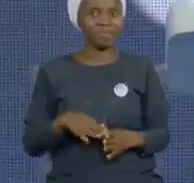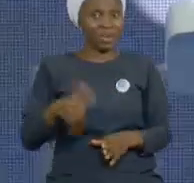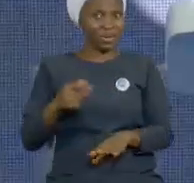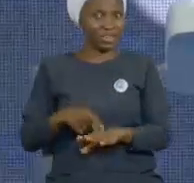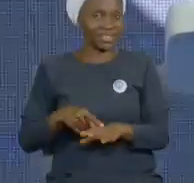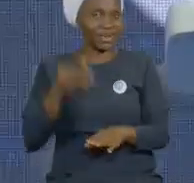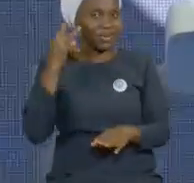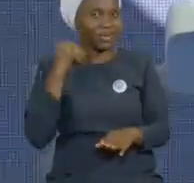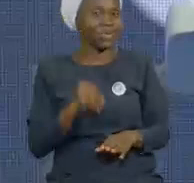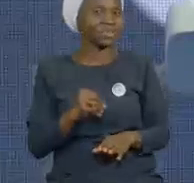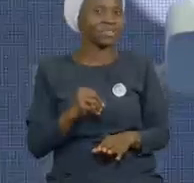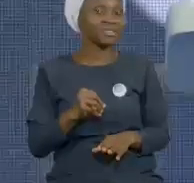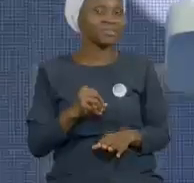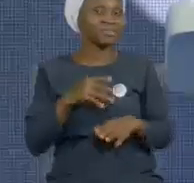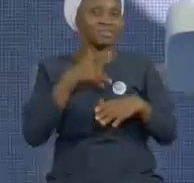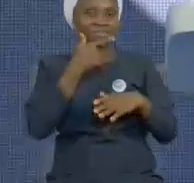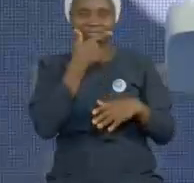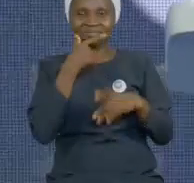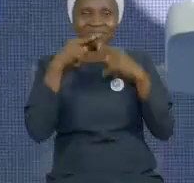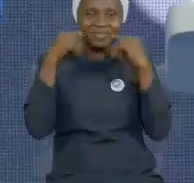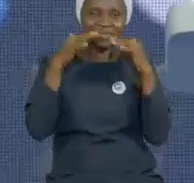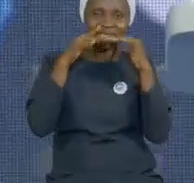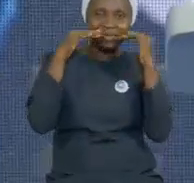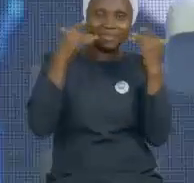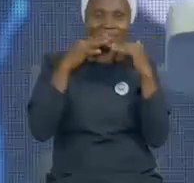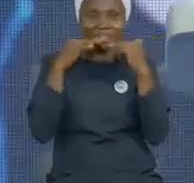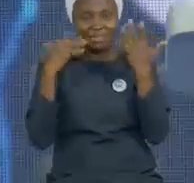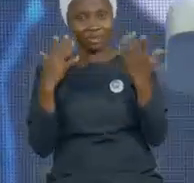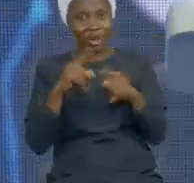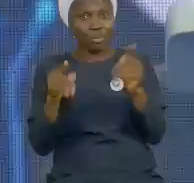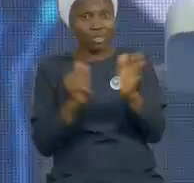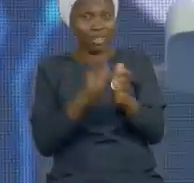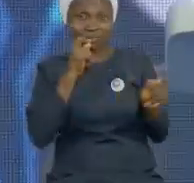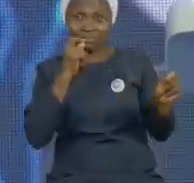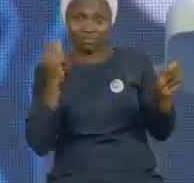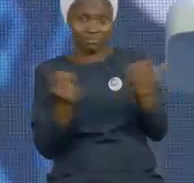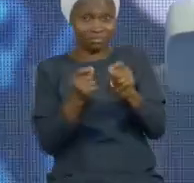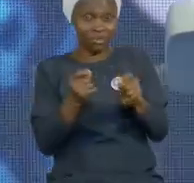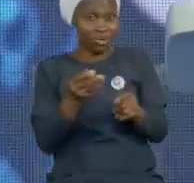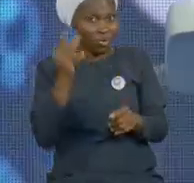smiling, but that retaliation was still in the heart.